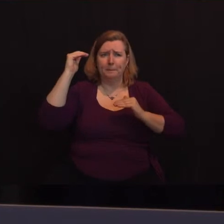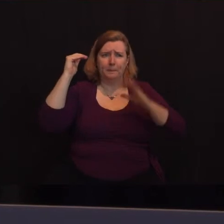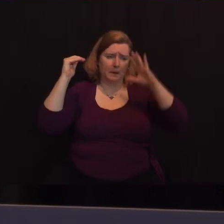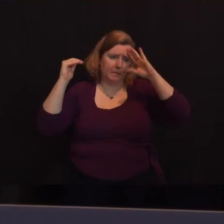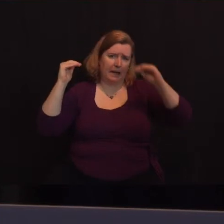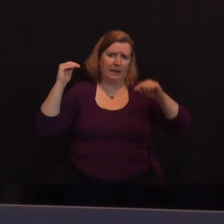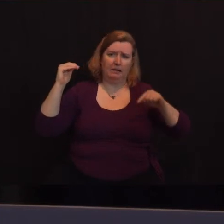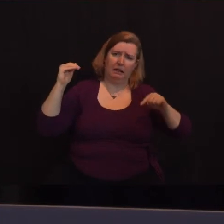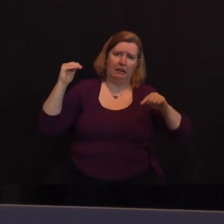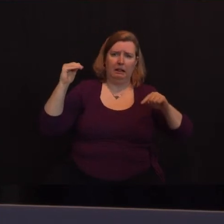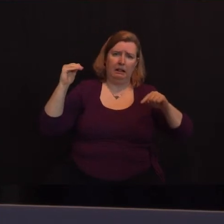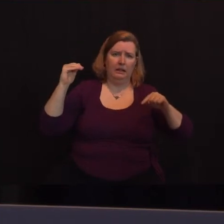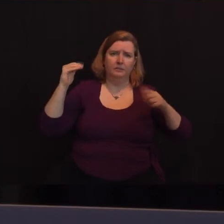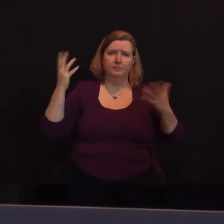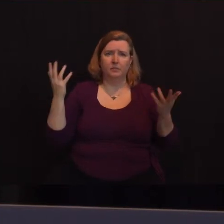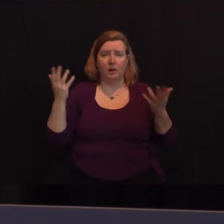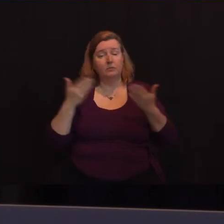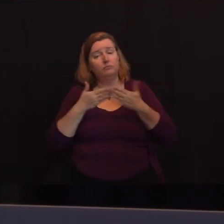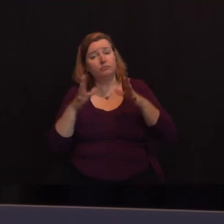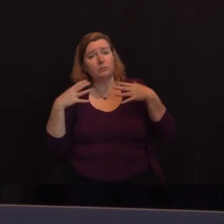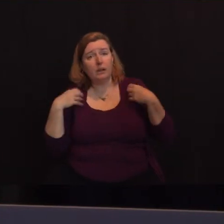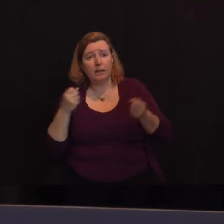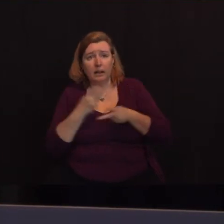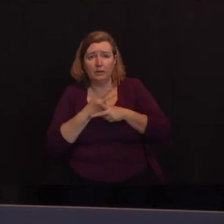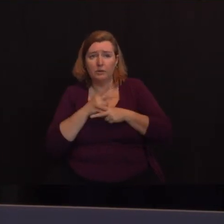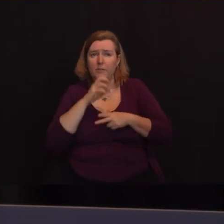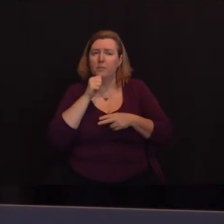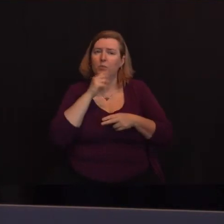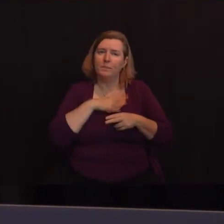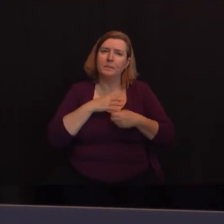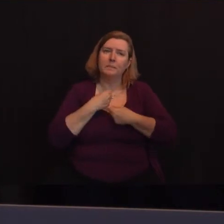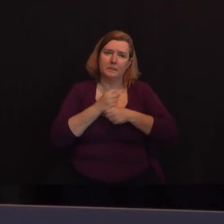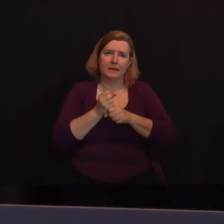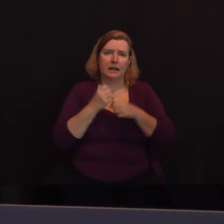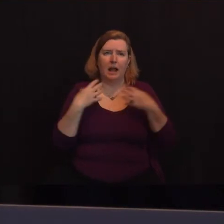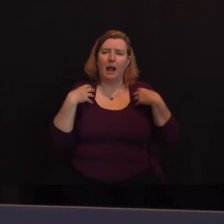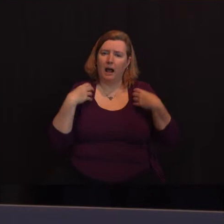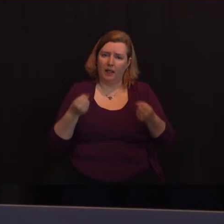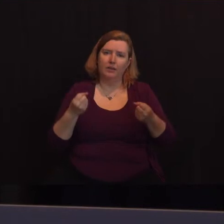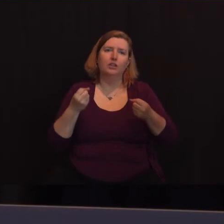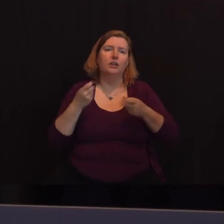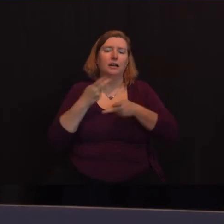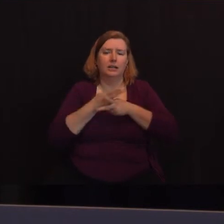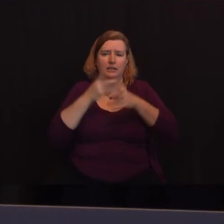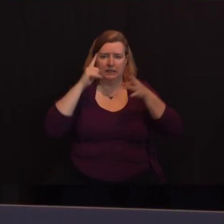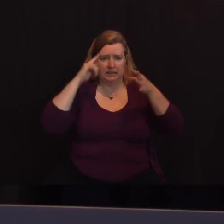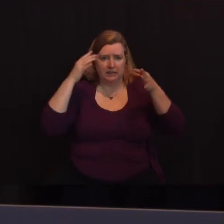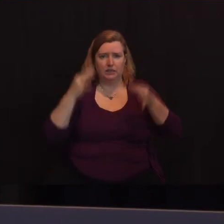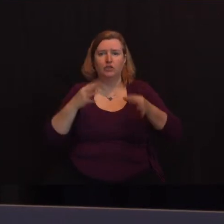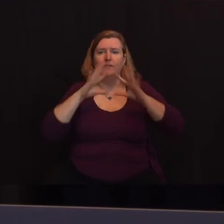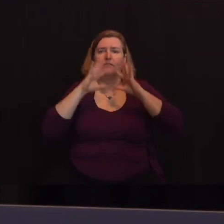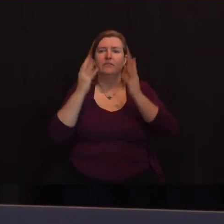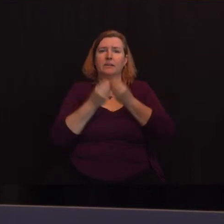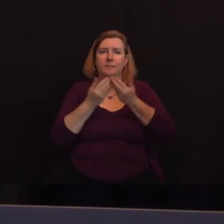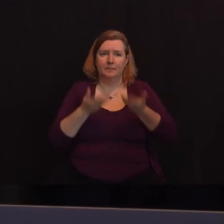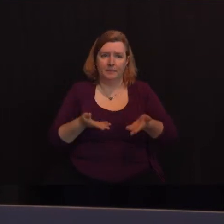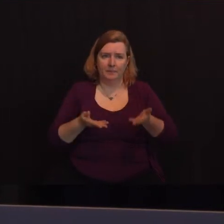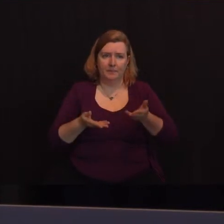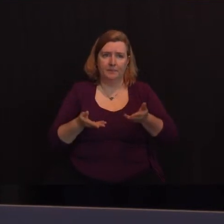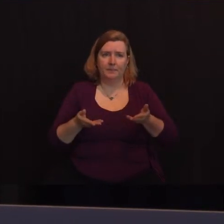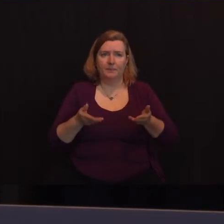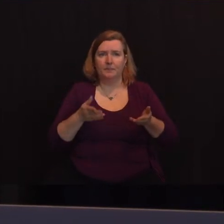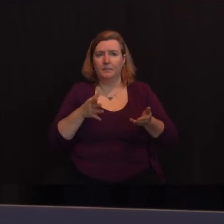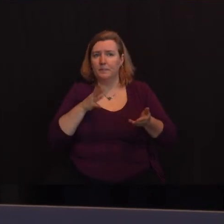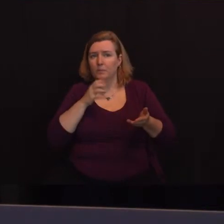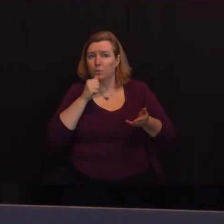women make the majority of the healthcare decisions for their families, for their loved ones, for their fathers and brothers and husbands